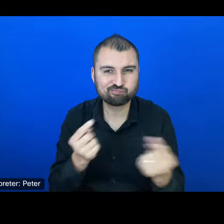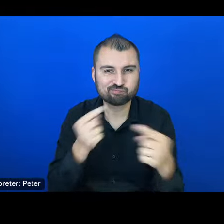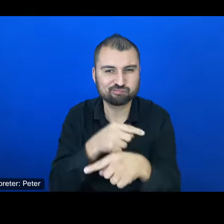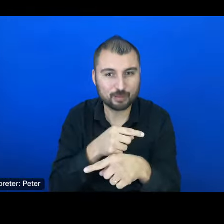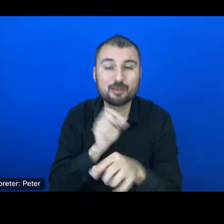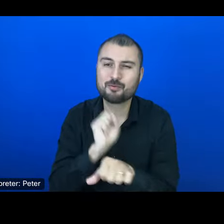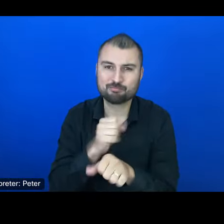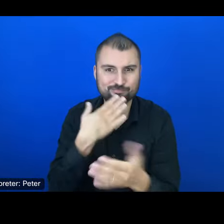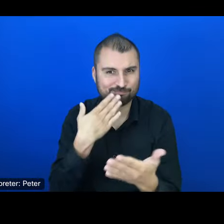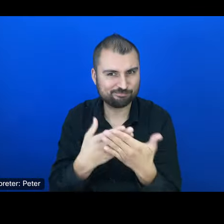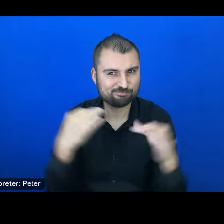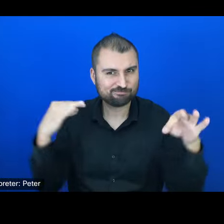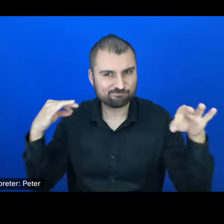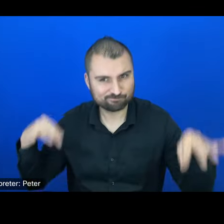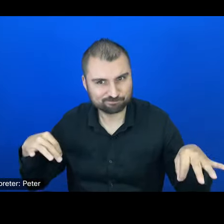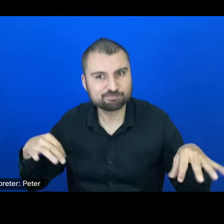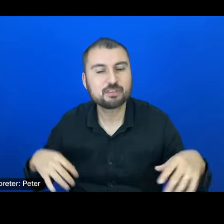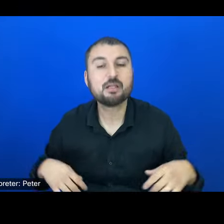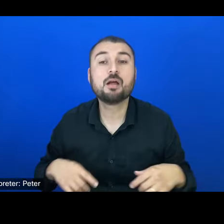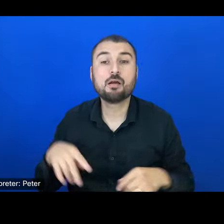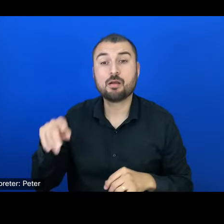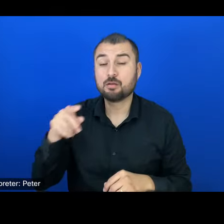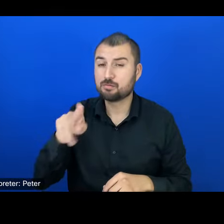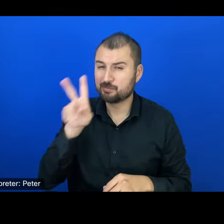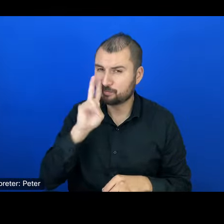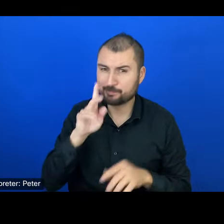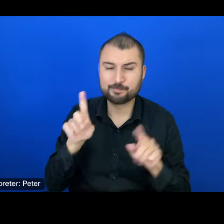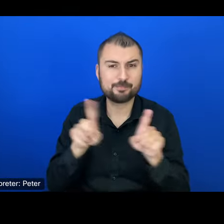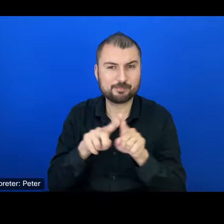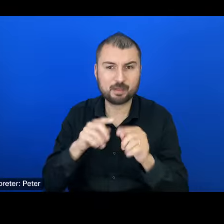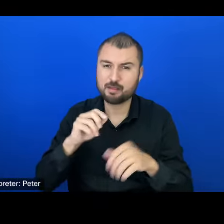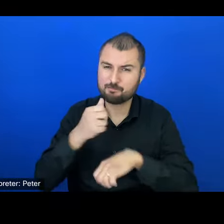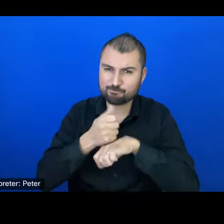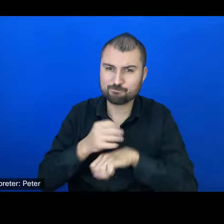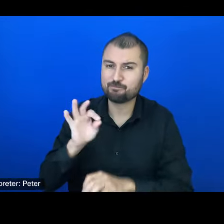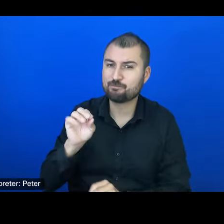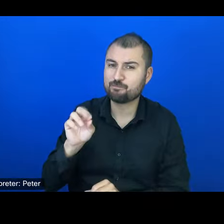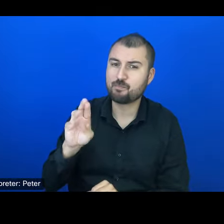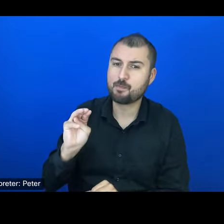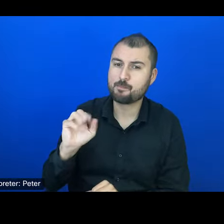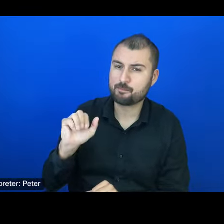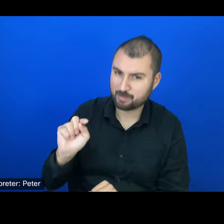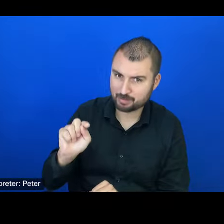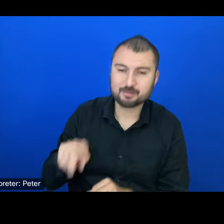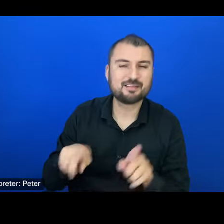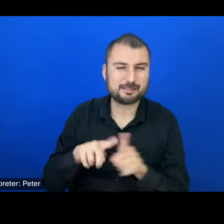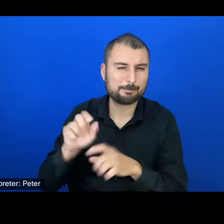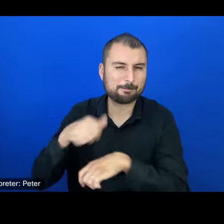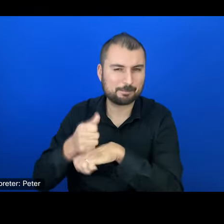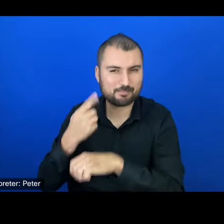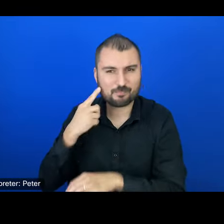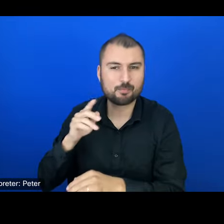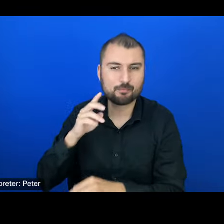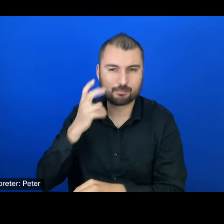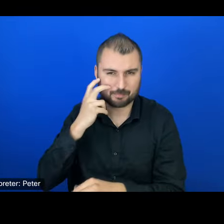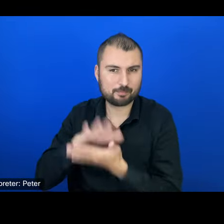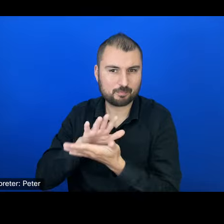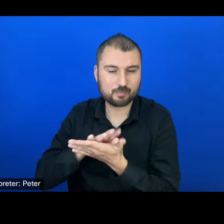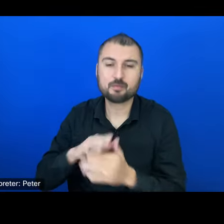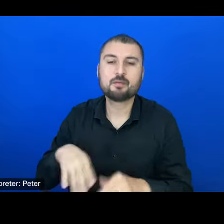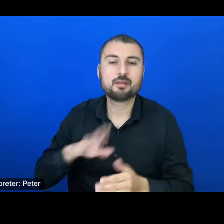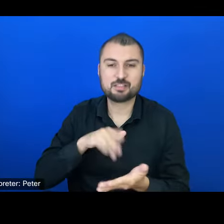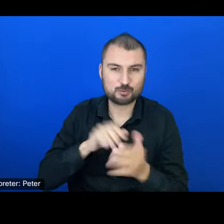well. You will see same format, same setup for the blind school, and it's safety security systems,